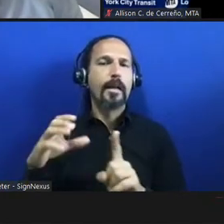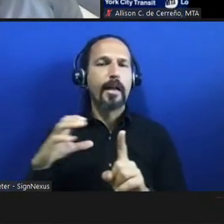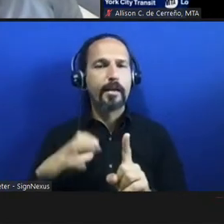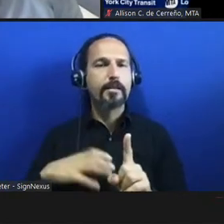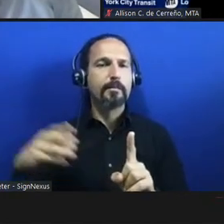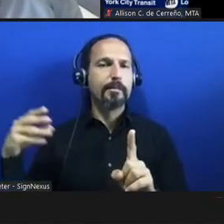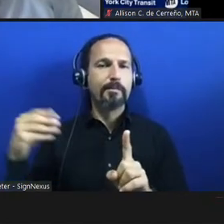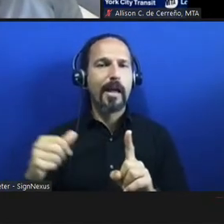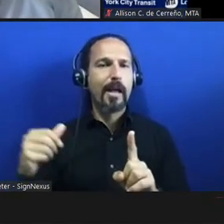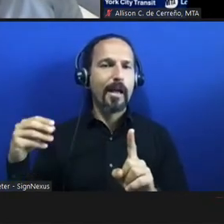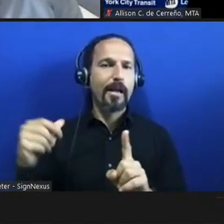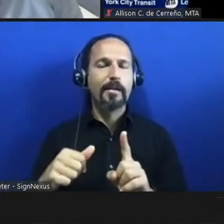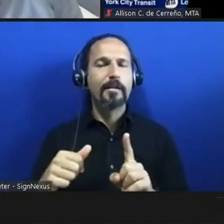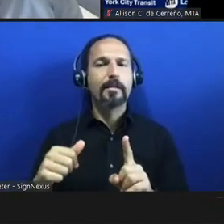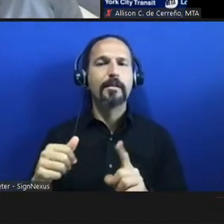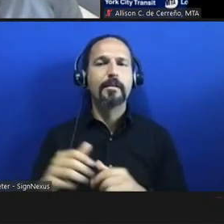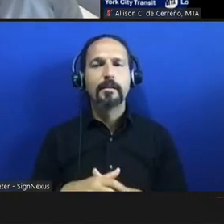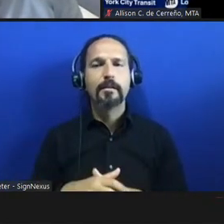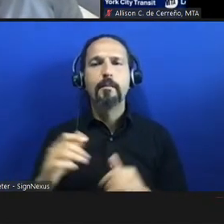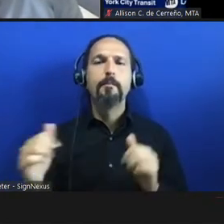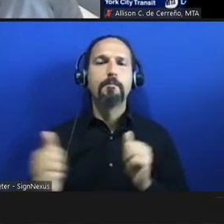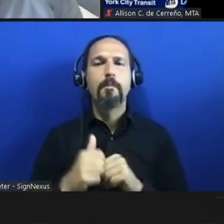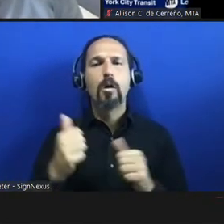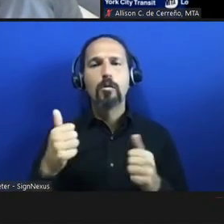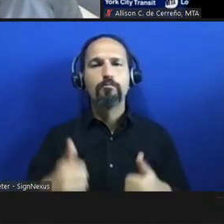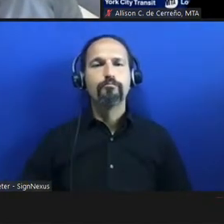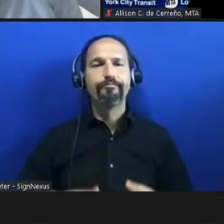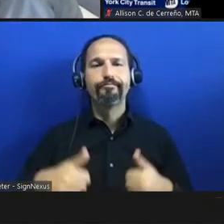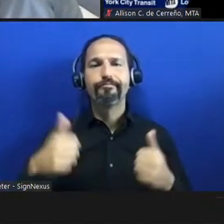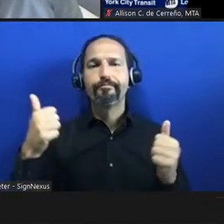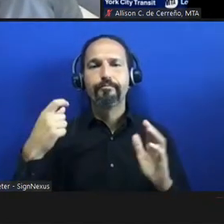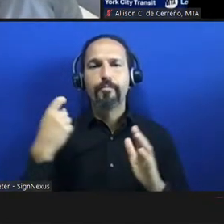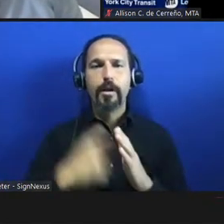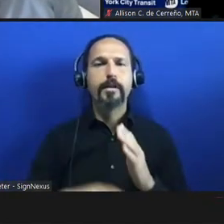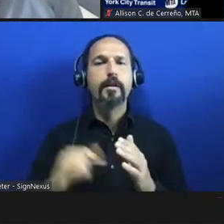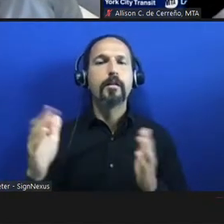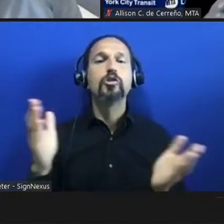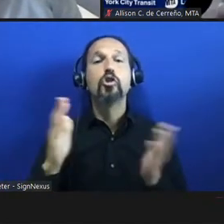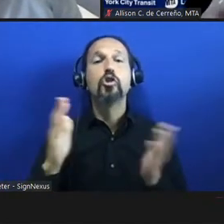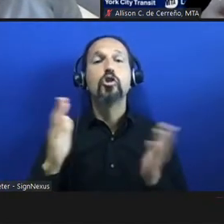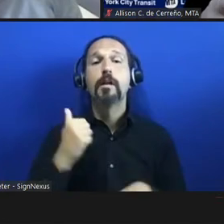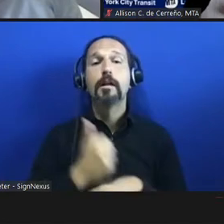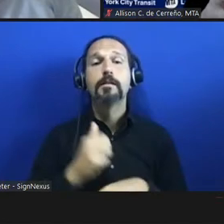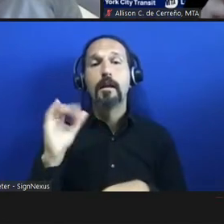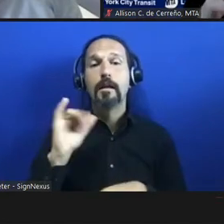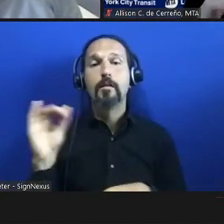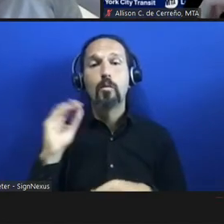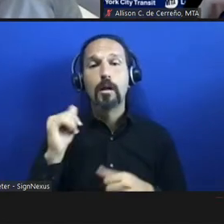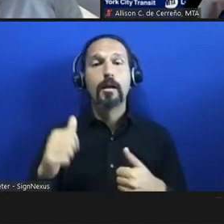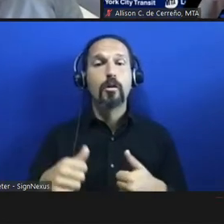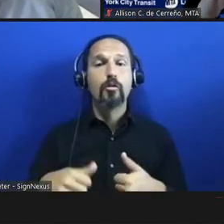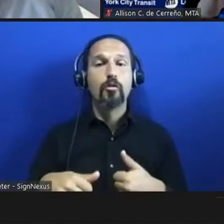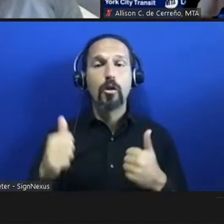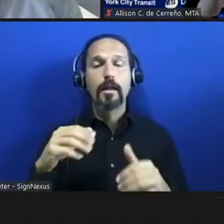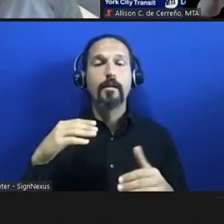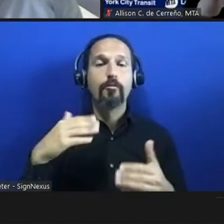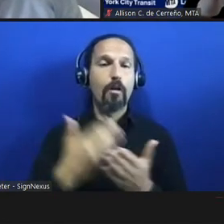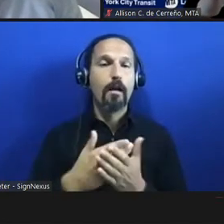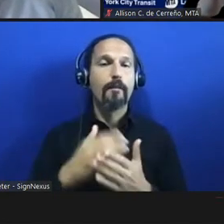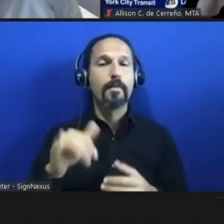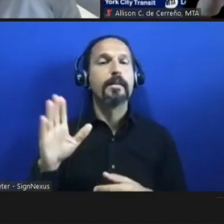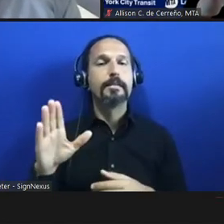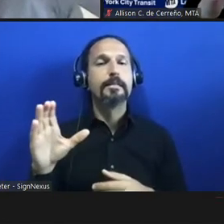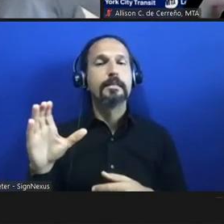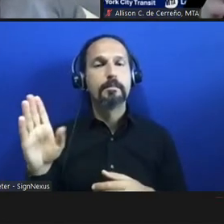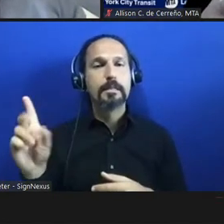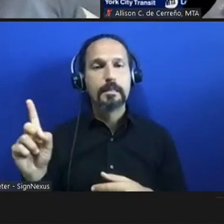this means pricing for most Necessities will rise service-based companies will be forced to increase prices when entering the zone and